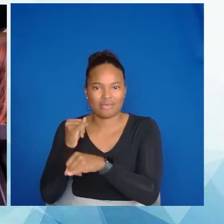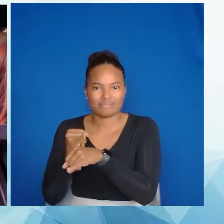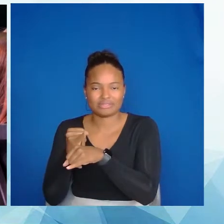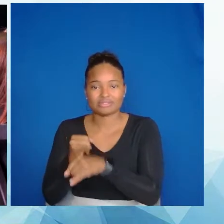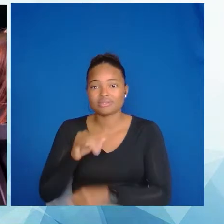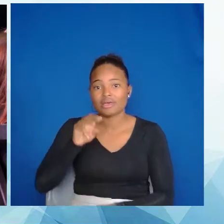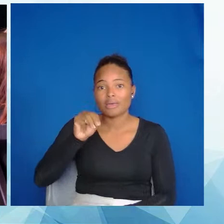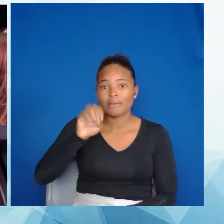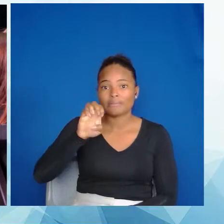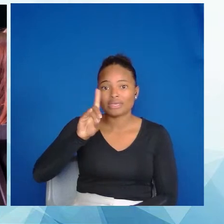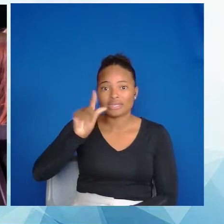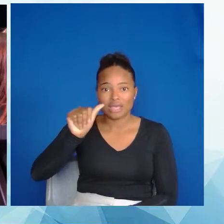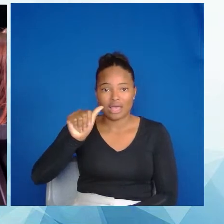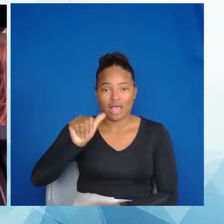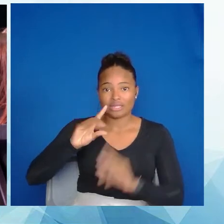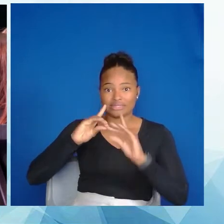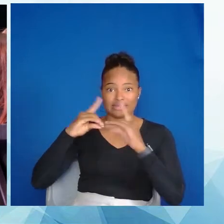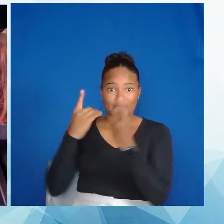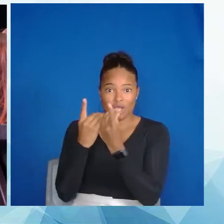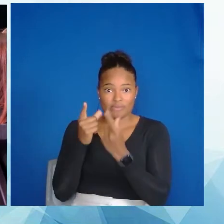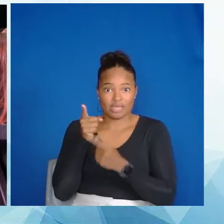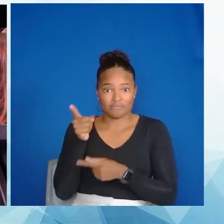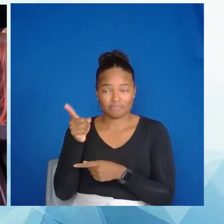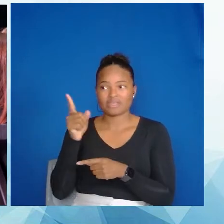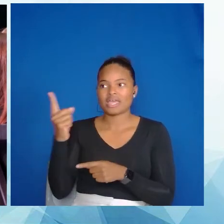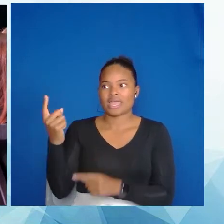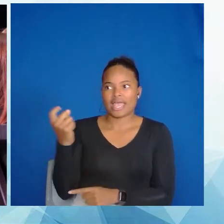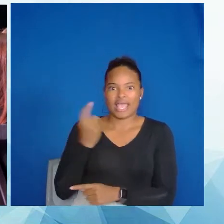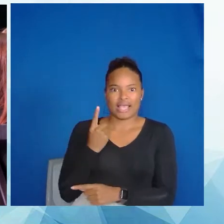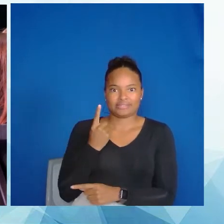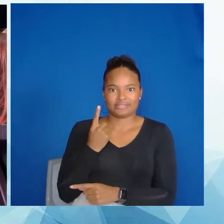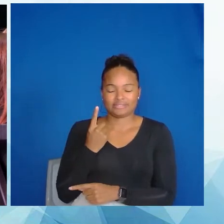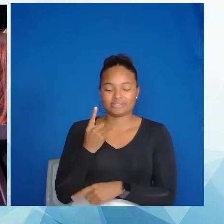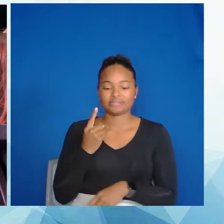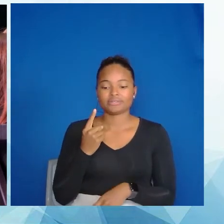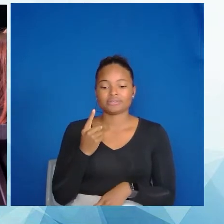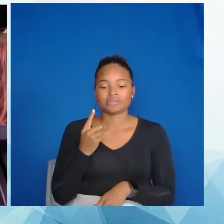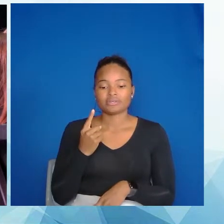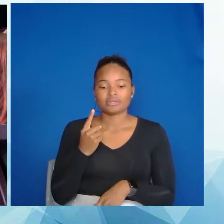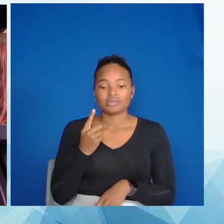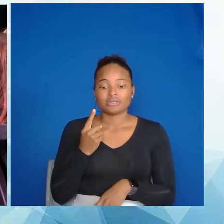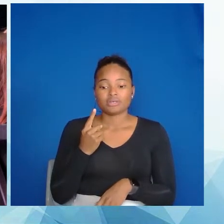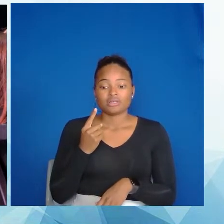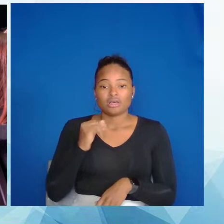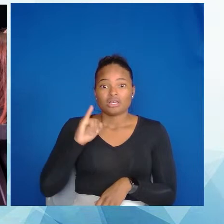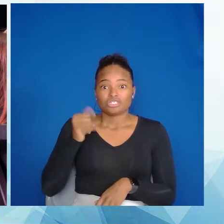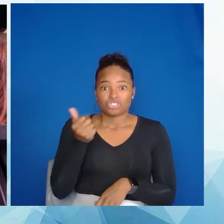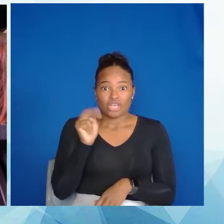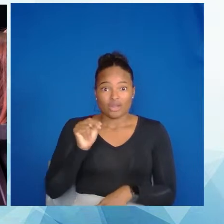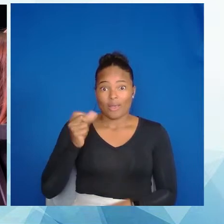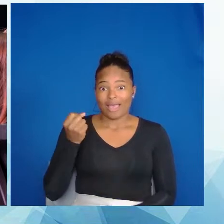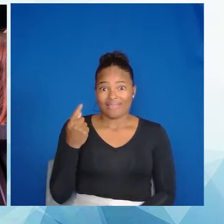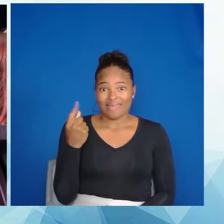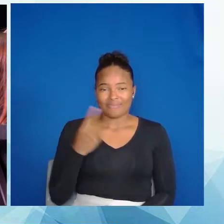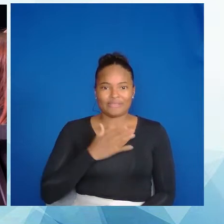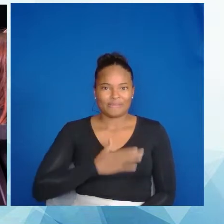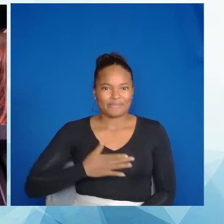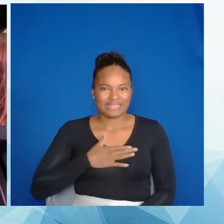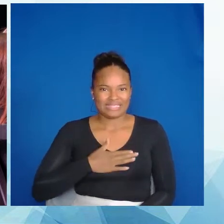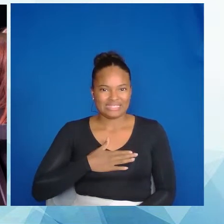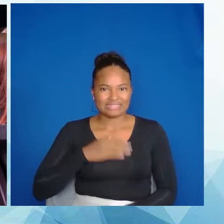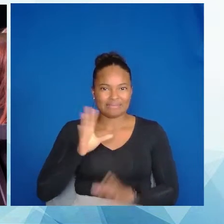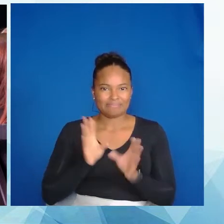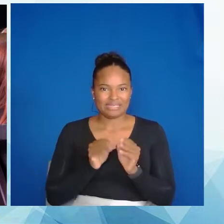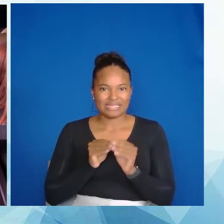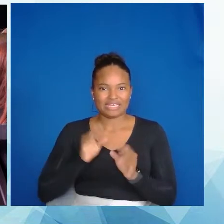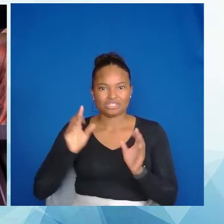media department has asked that the 11th be in Tucson for that reason,